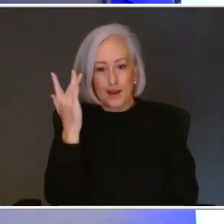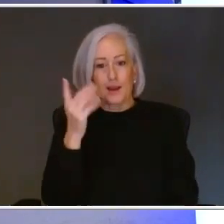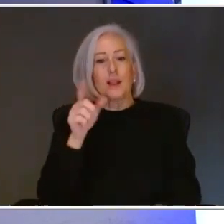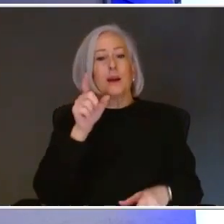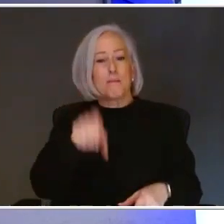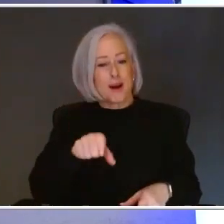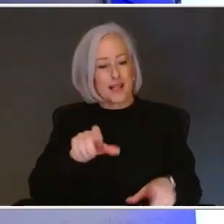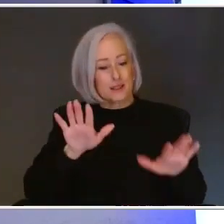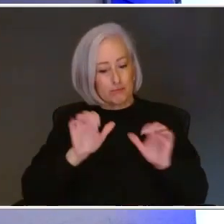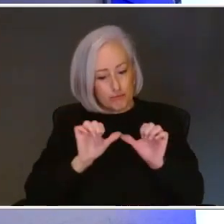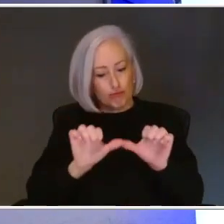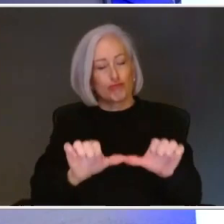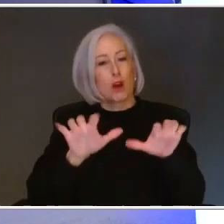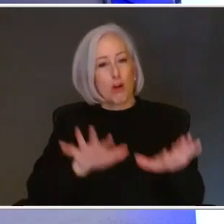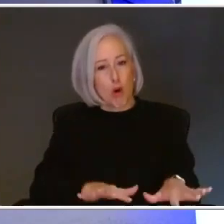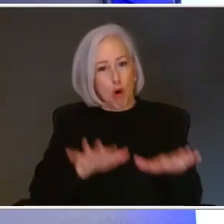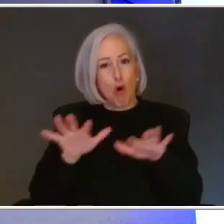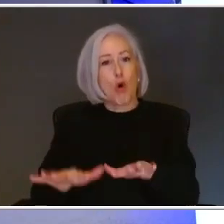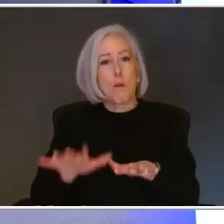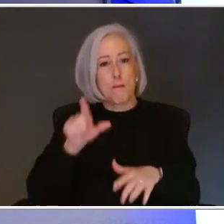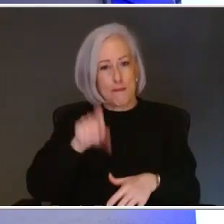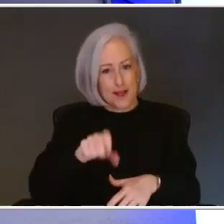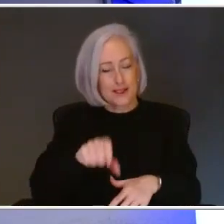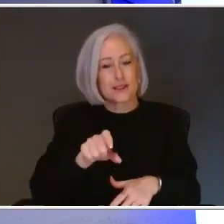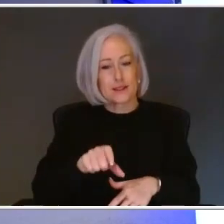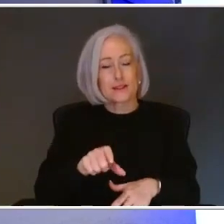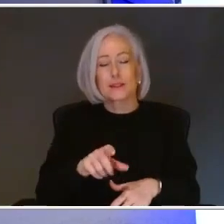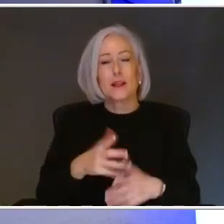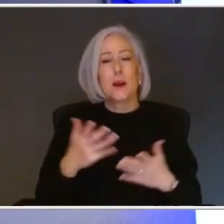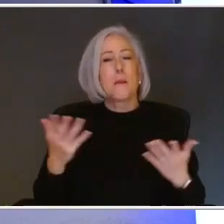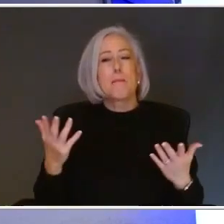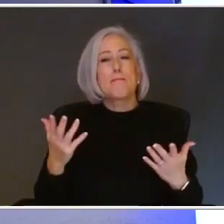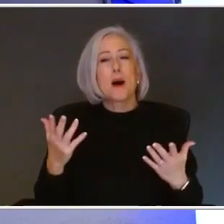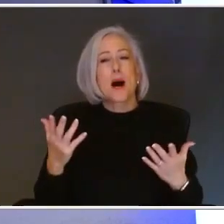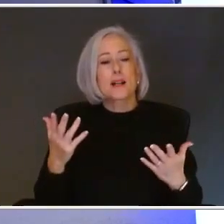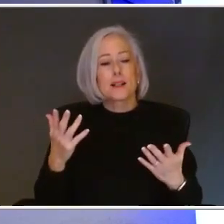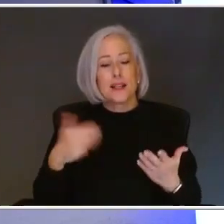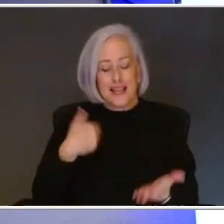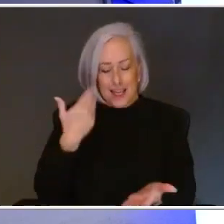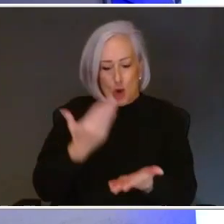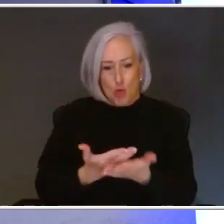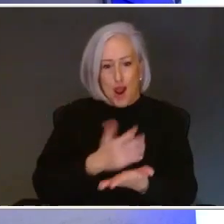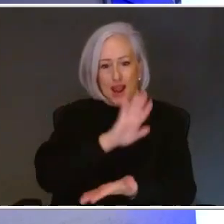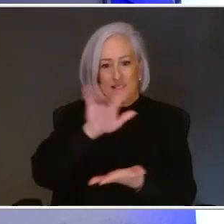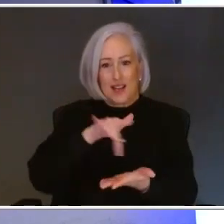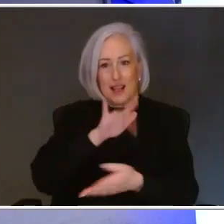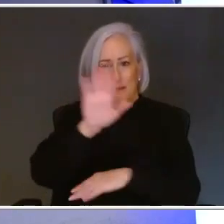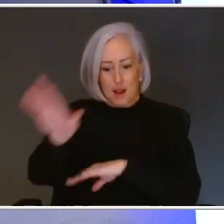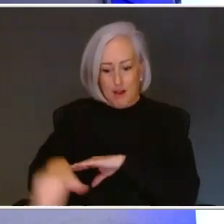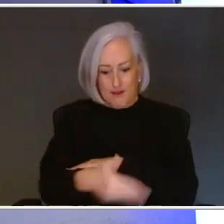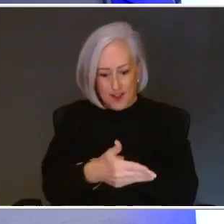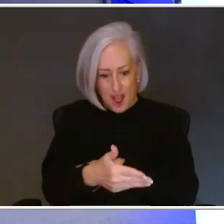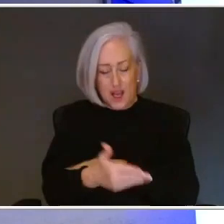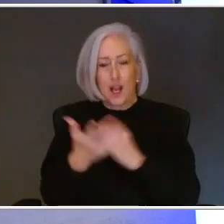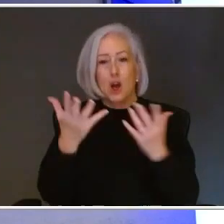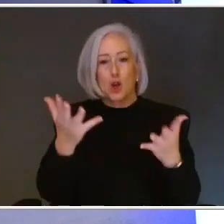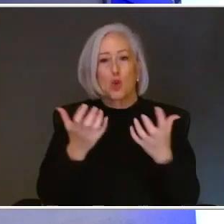part of the plan, so he helped out there. But that he came in the middle of the night. You kind of wanted to wait for the sun to rise where you could get